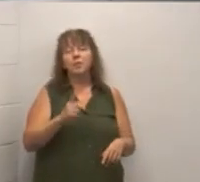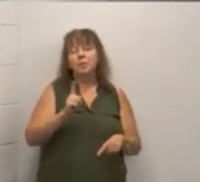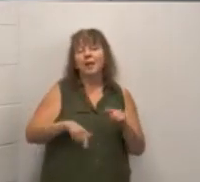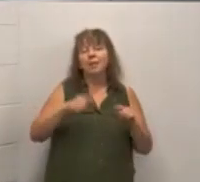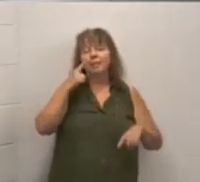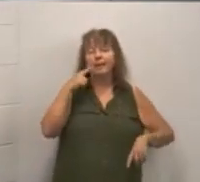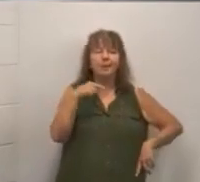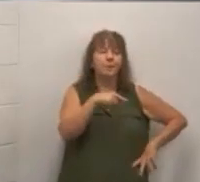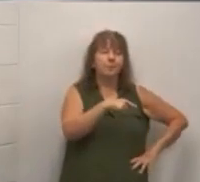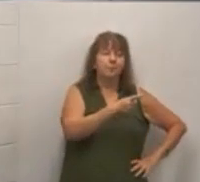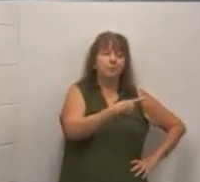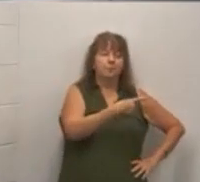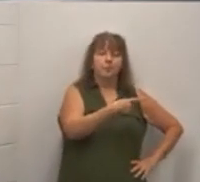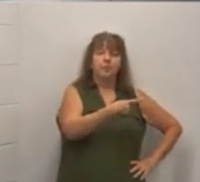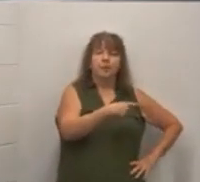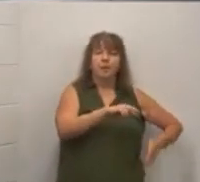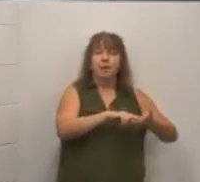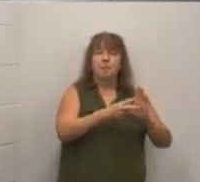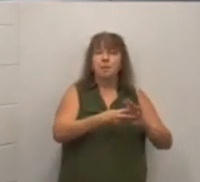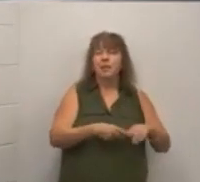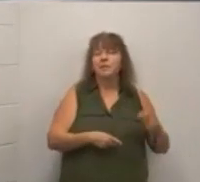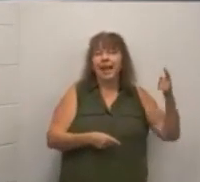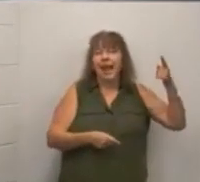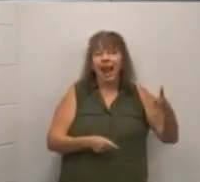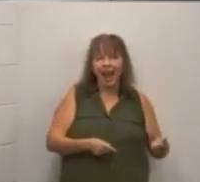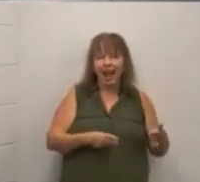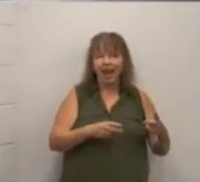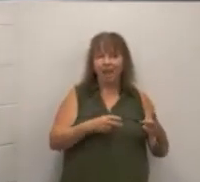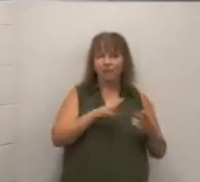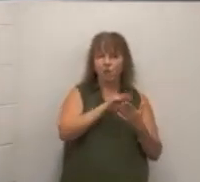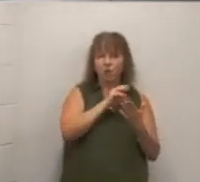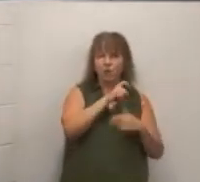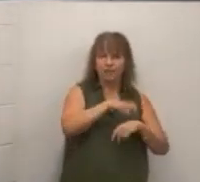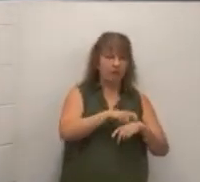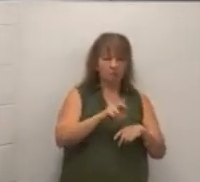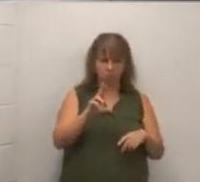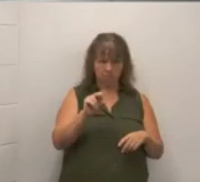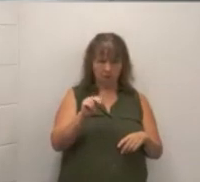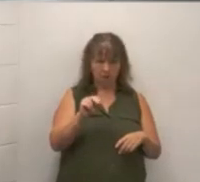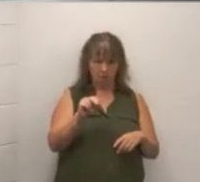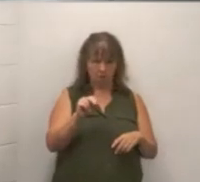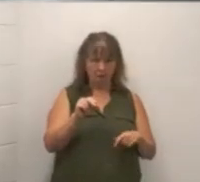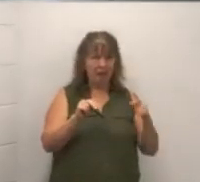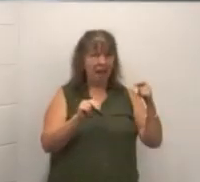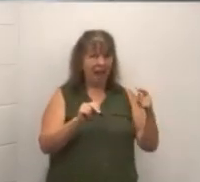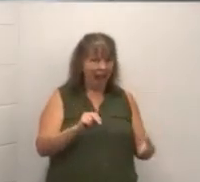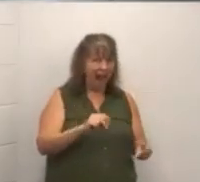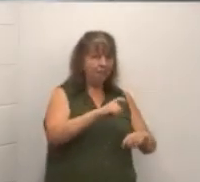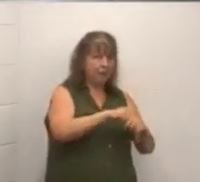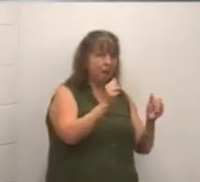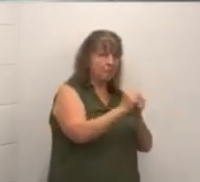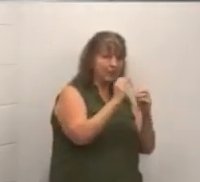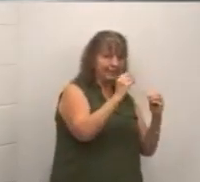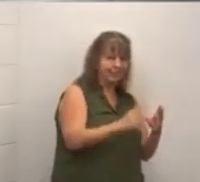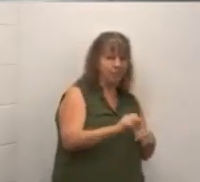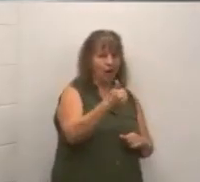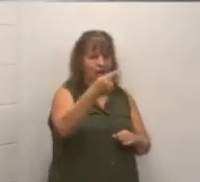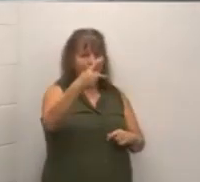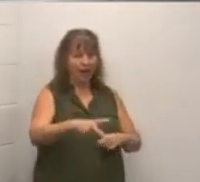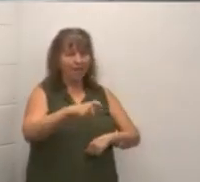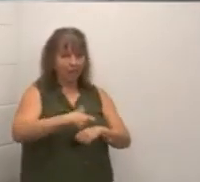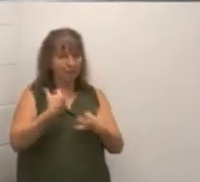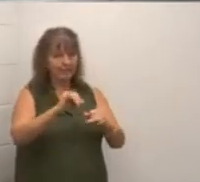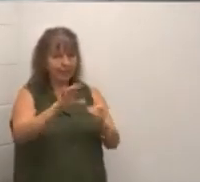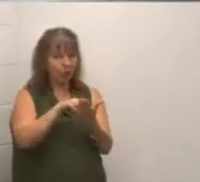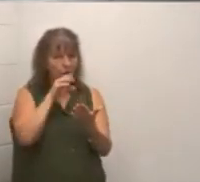as we're cutting in half the amount of learning our kids are doing because they're only in front of our teachers 2 days a week. They will continue to